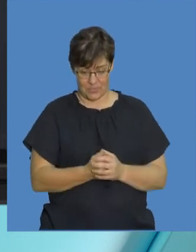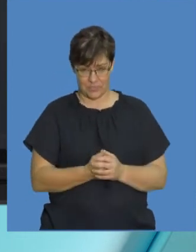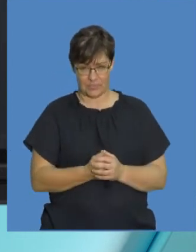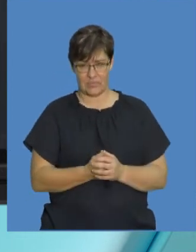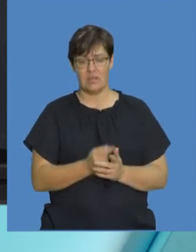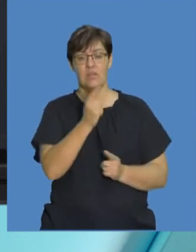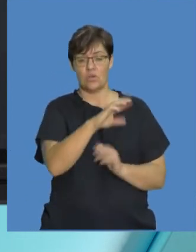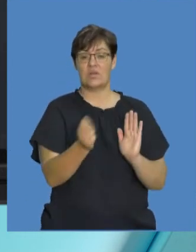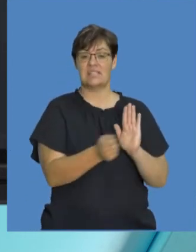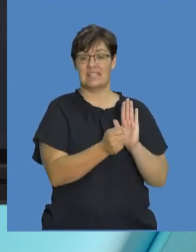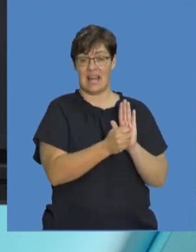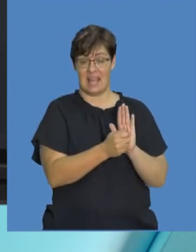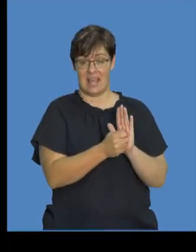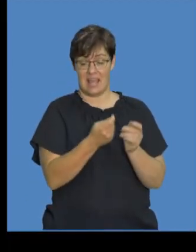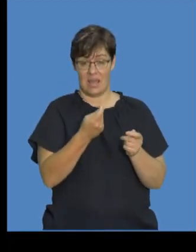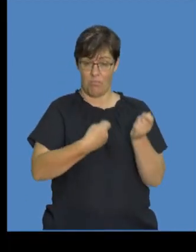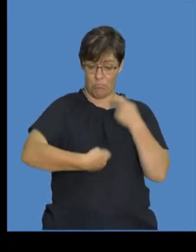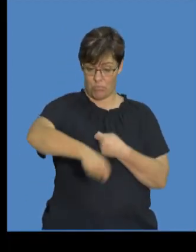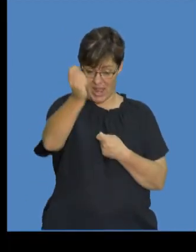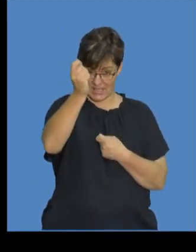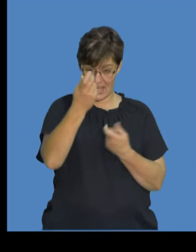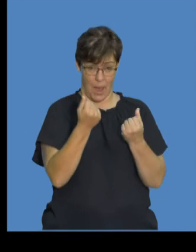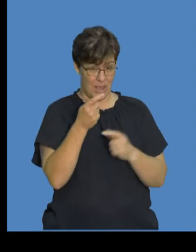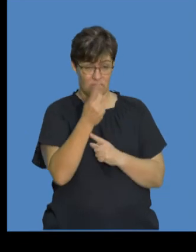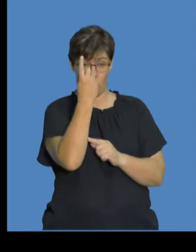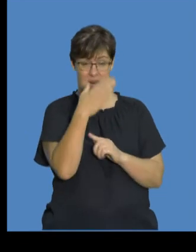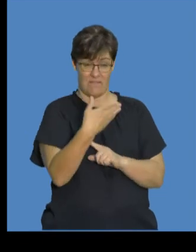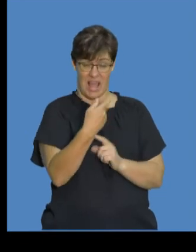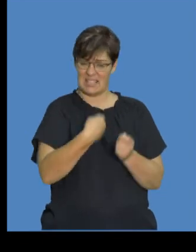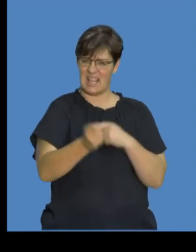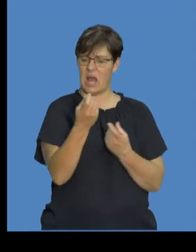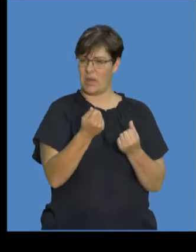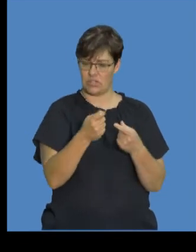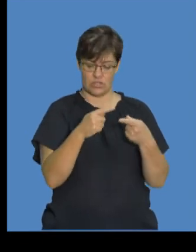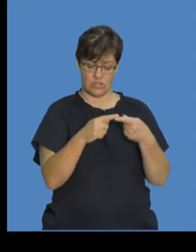Okay, so here we go. It's your selling price per unit